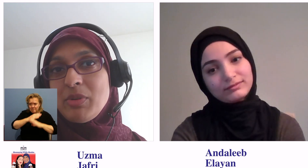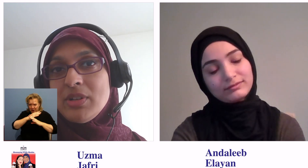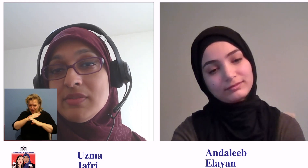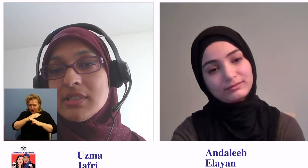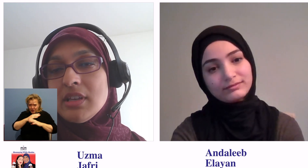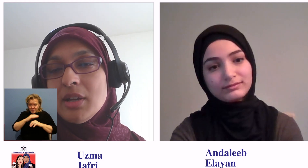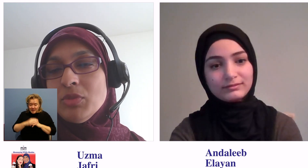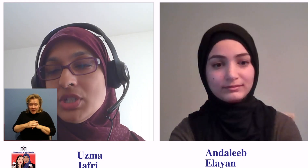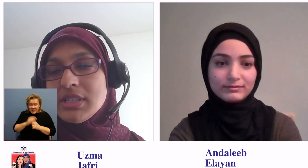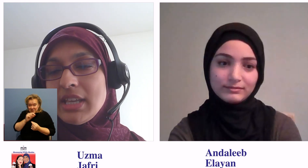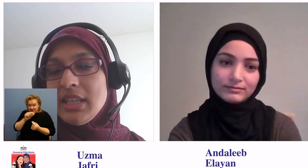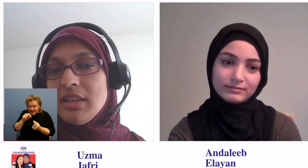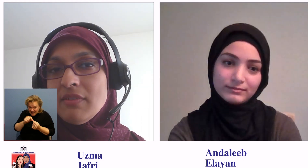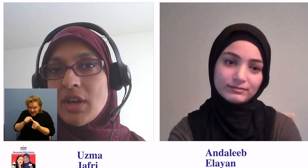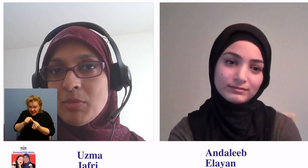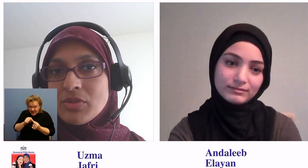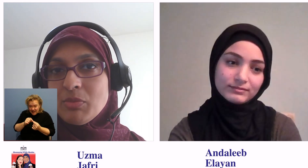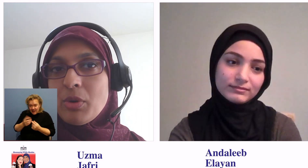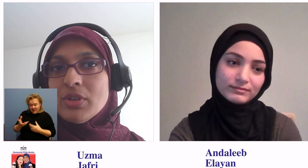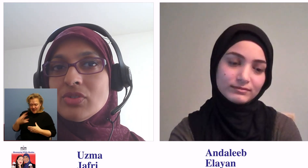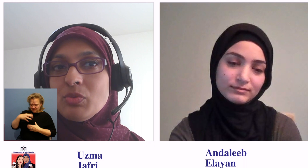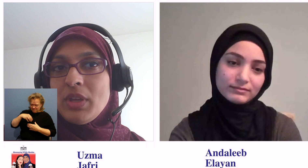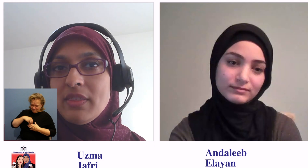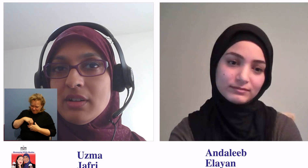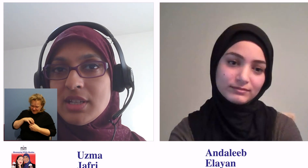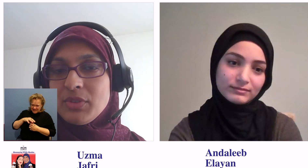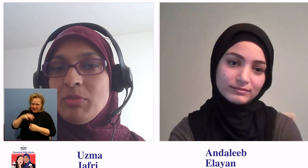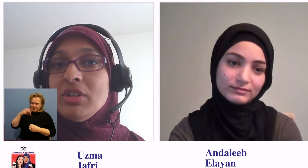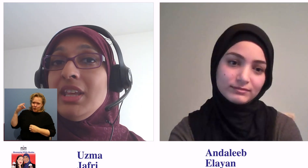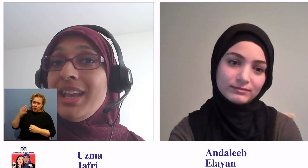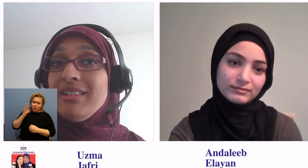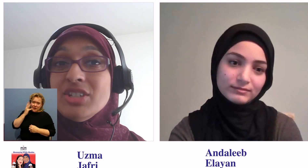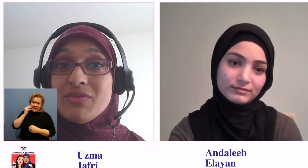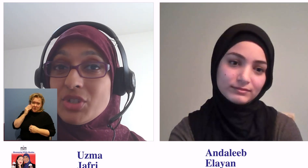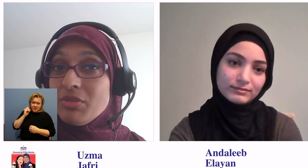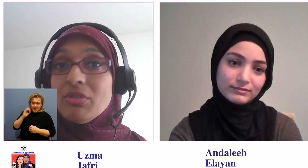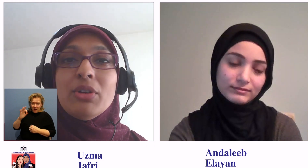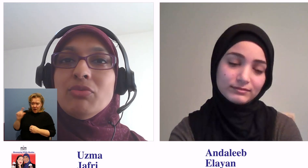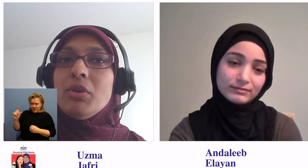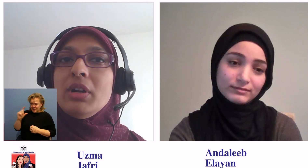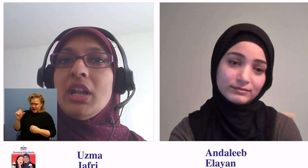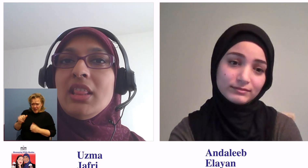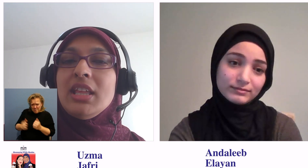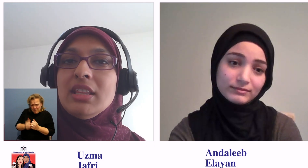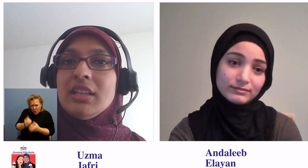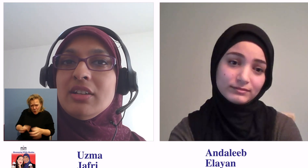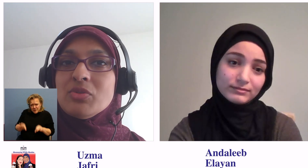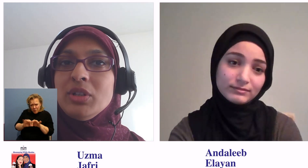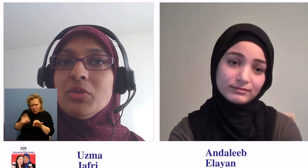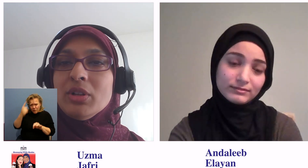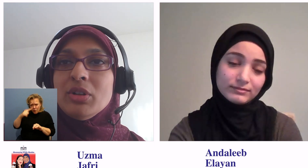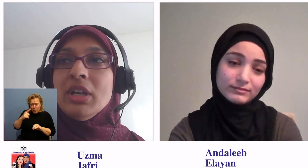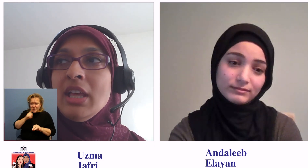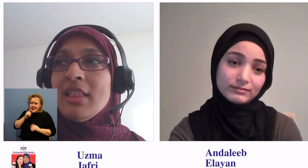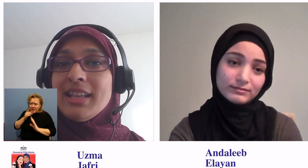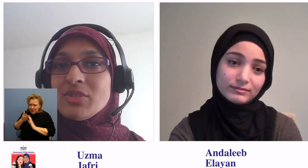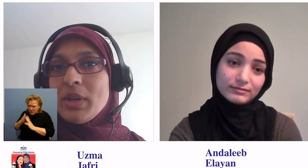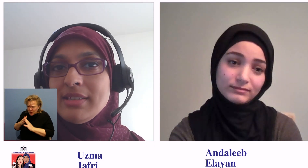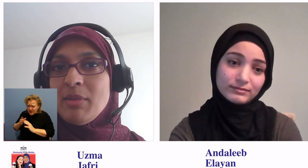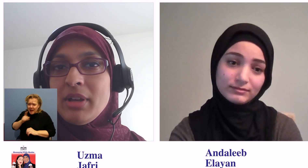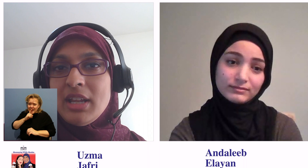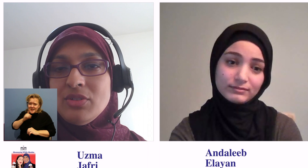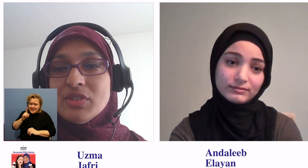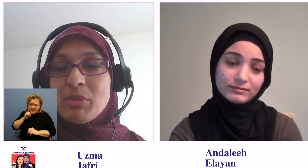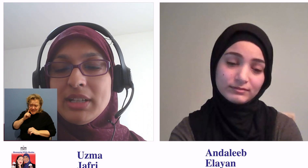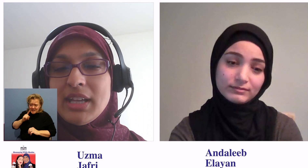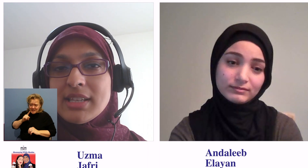spiritual experience of Islam, which is, I think, of utmost importance with our deaf community and our deaf children going forward. I think that that is really critical. That's